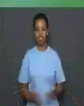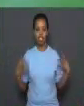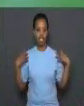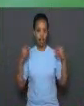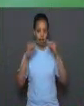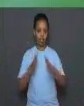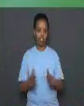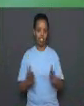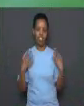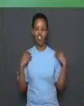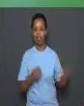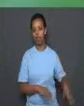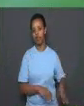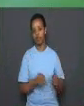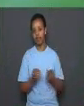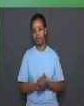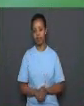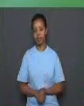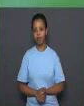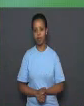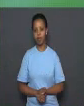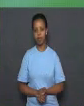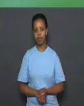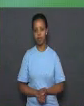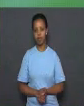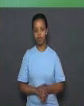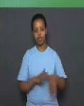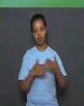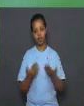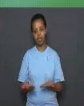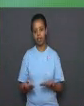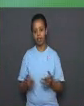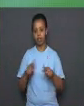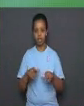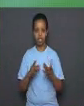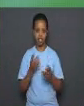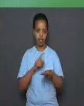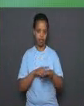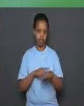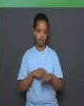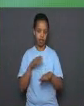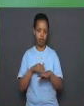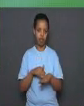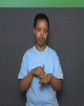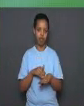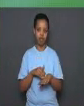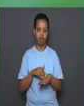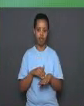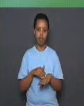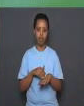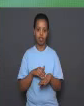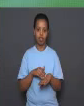Hello, teacher. Hello, students. Welcome to today's lesson on the